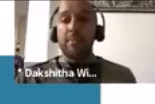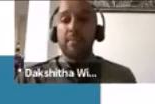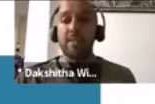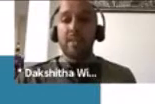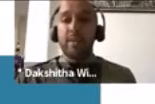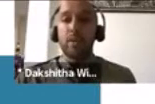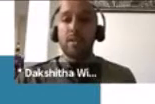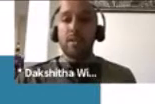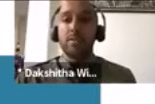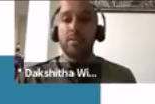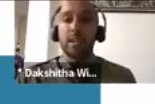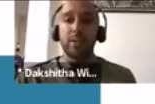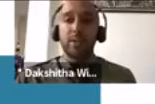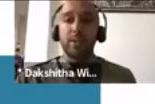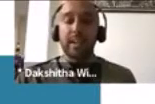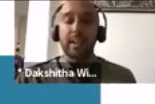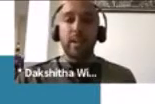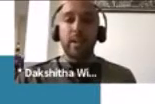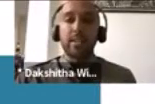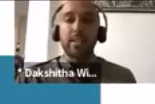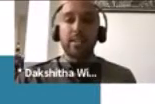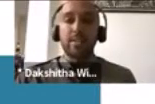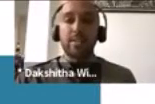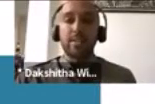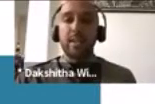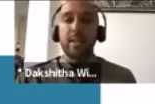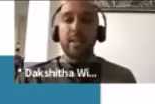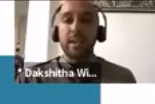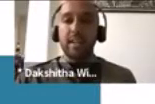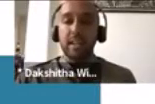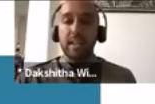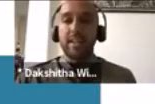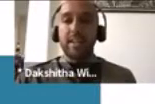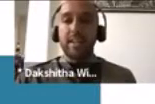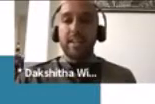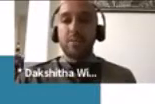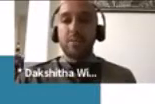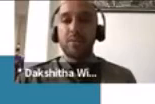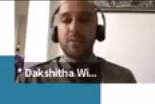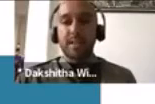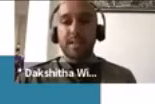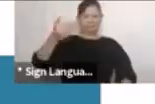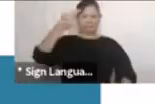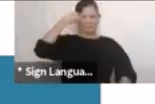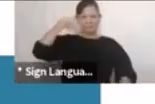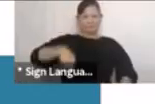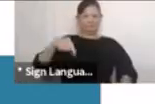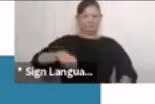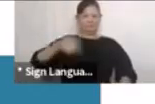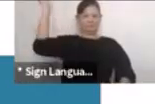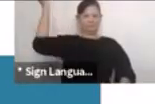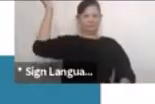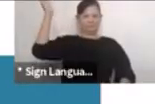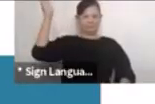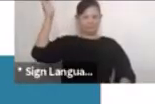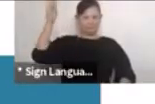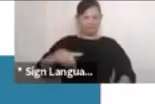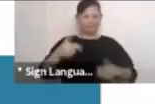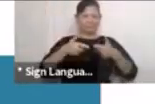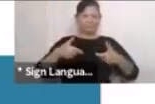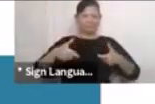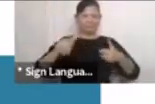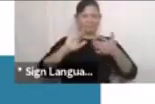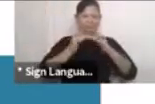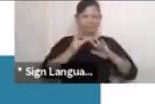I first of all would like to thank the organizers for inviting me to speak at this event. I am